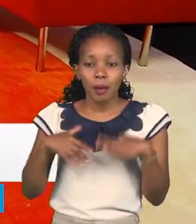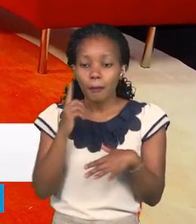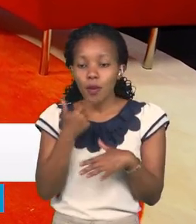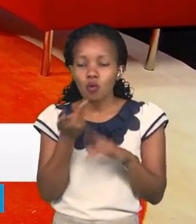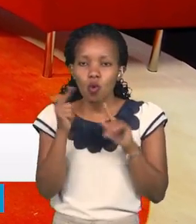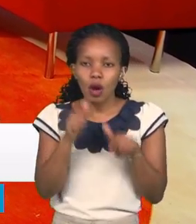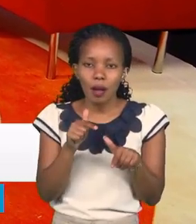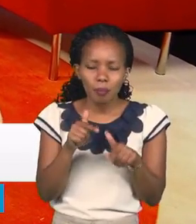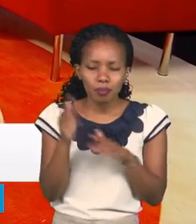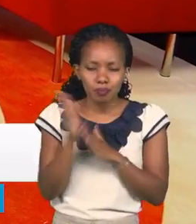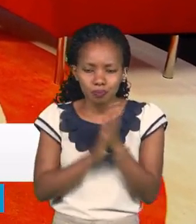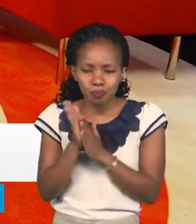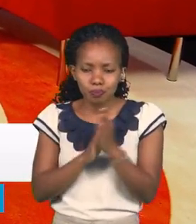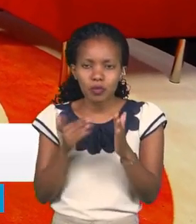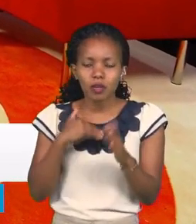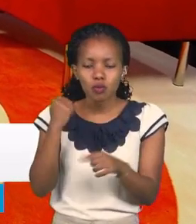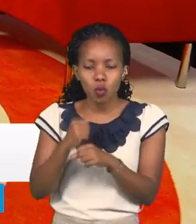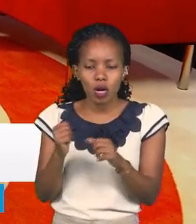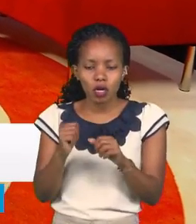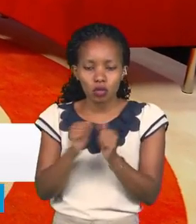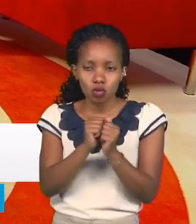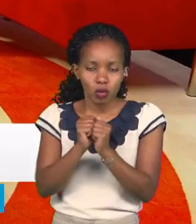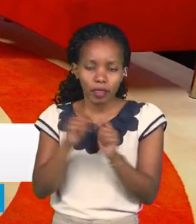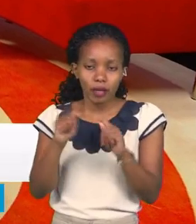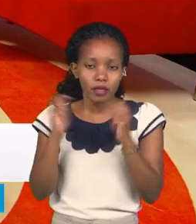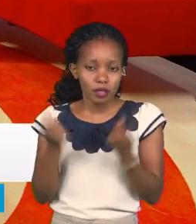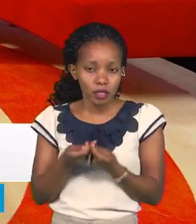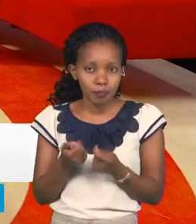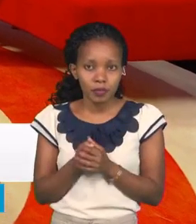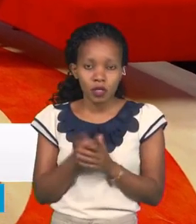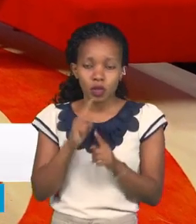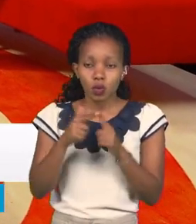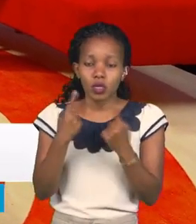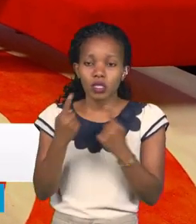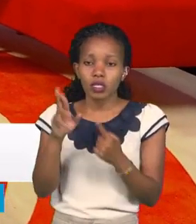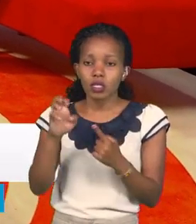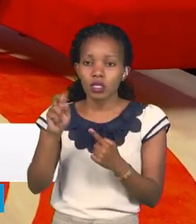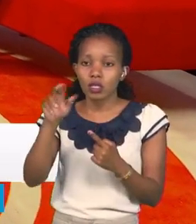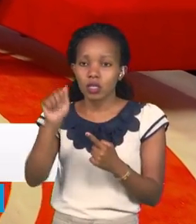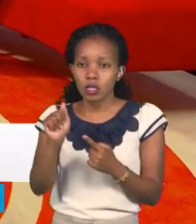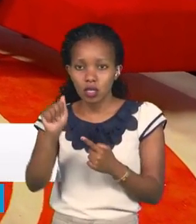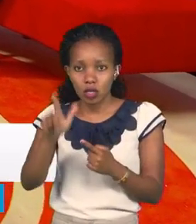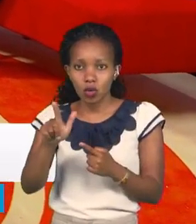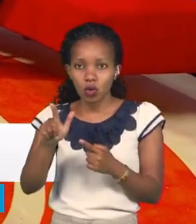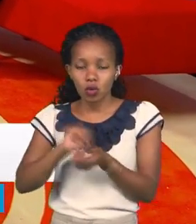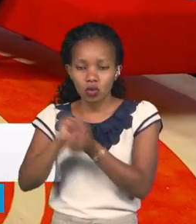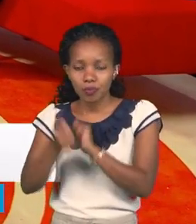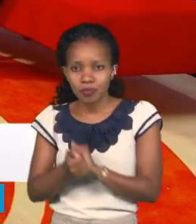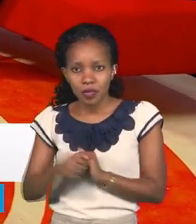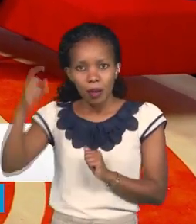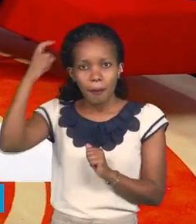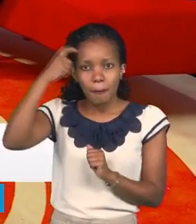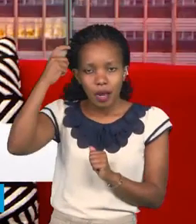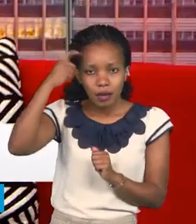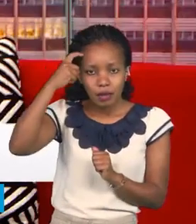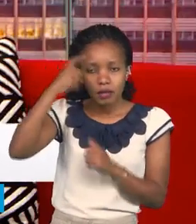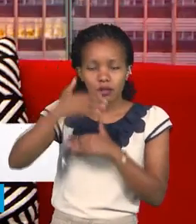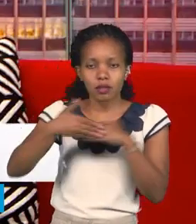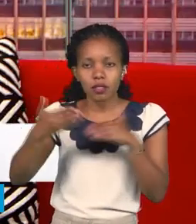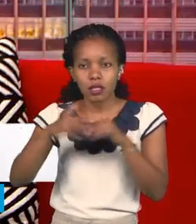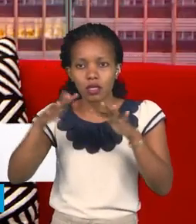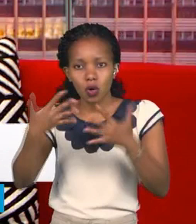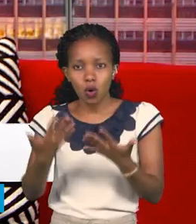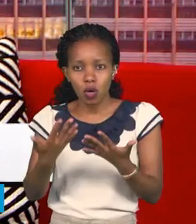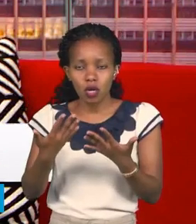us and show interest, so they work together as a team. Okay. Okay. okay. Now when I say renal transplant or okay. advanced brain and spine surgery, or when I say, you